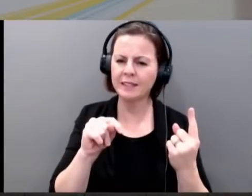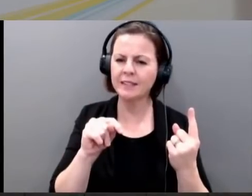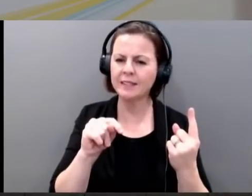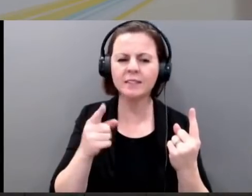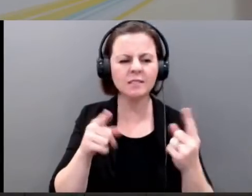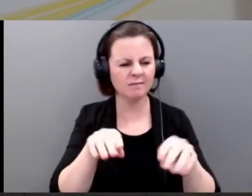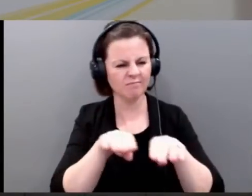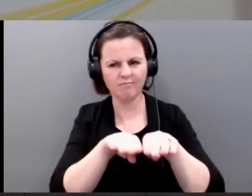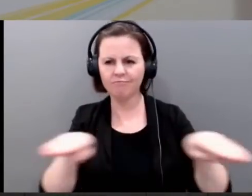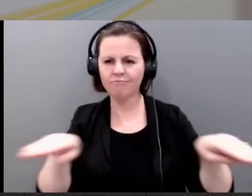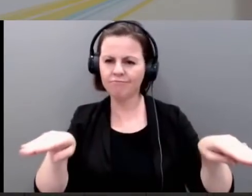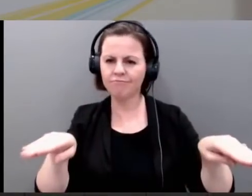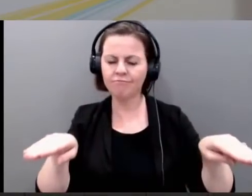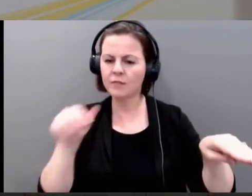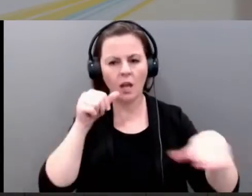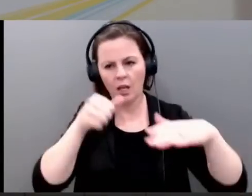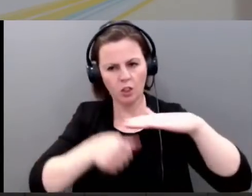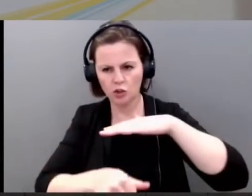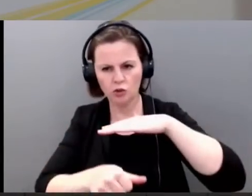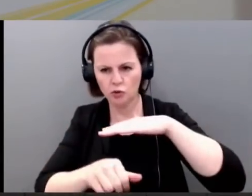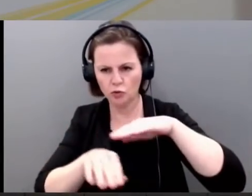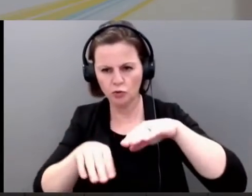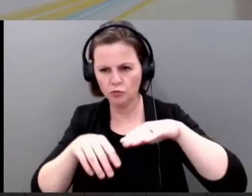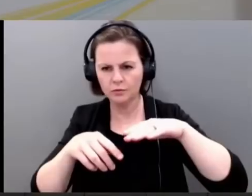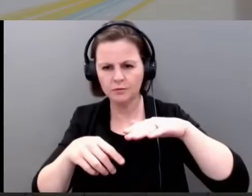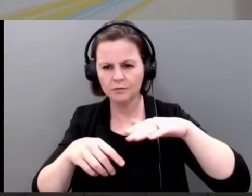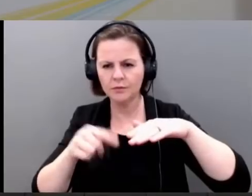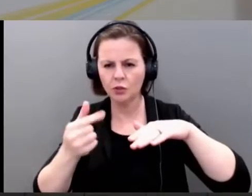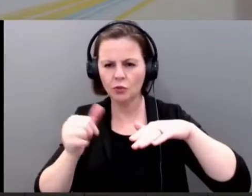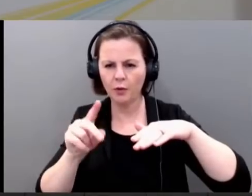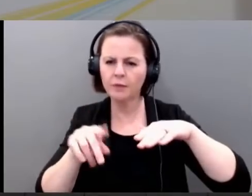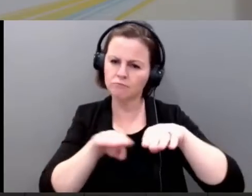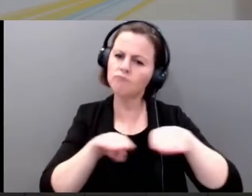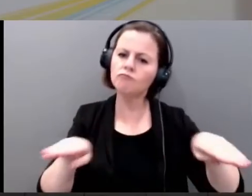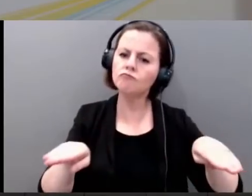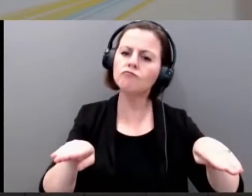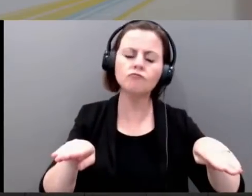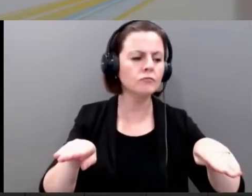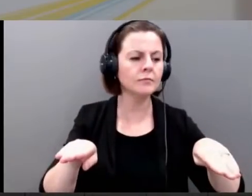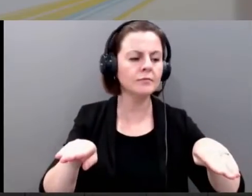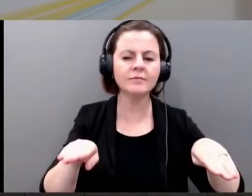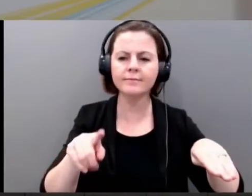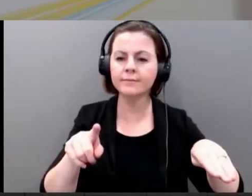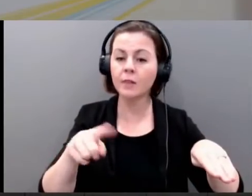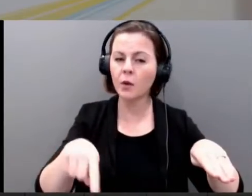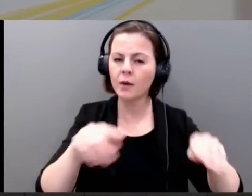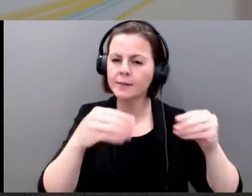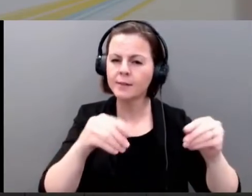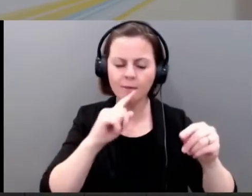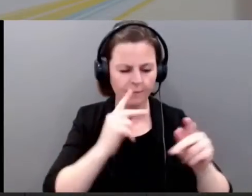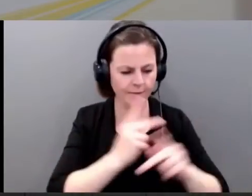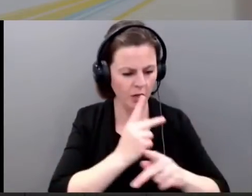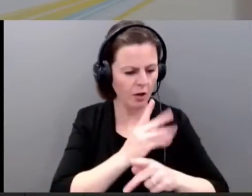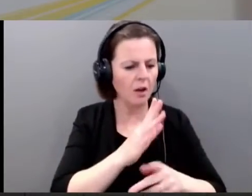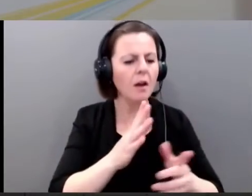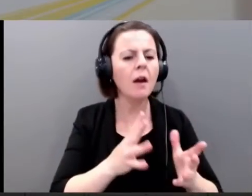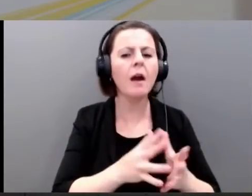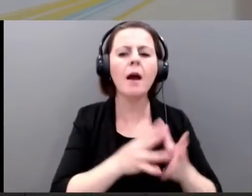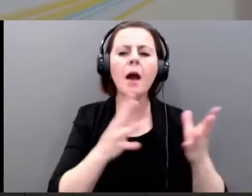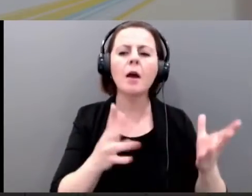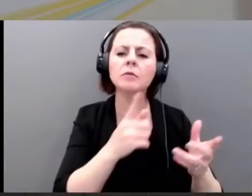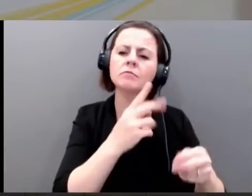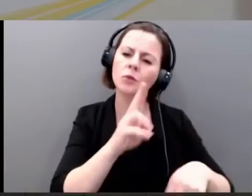And so that would help some retail outlets figure out what their normal operating capacity is, and then it